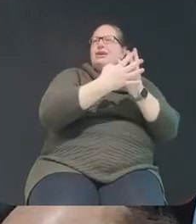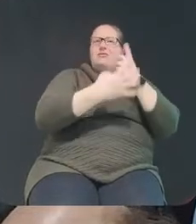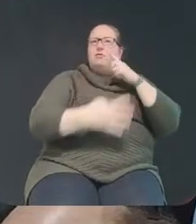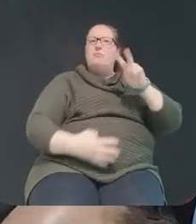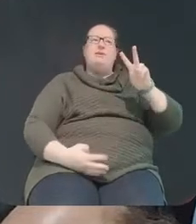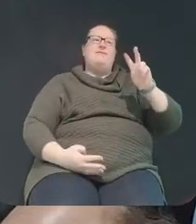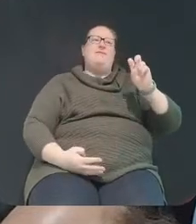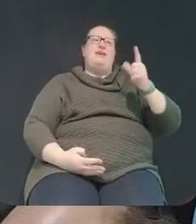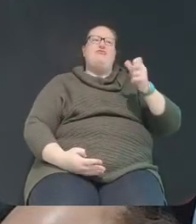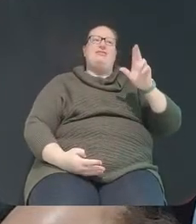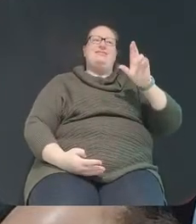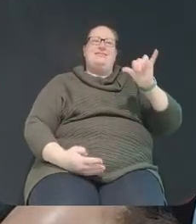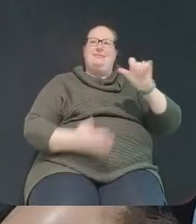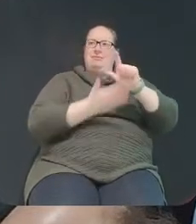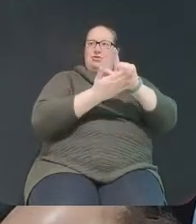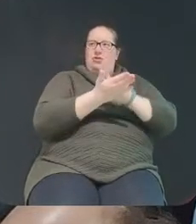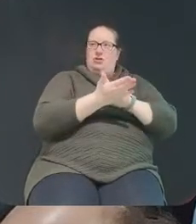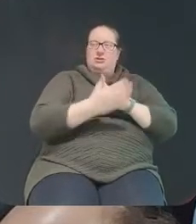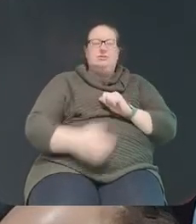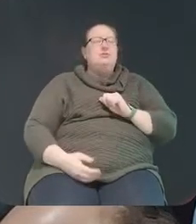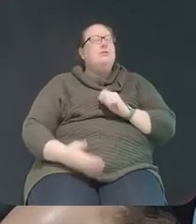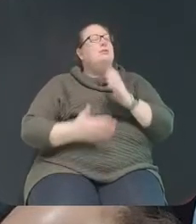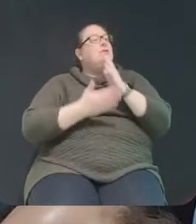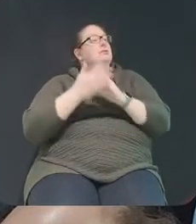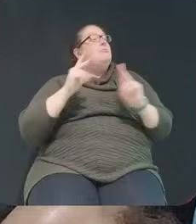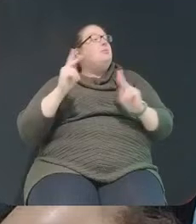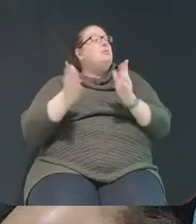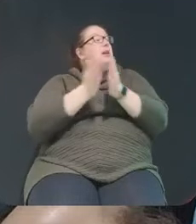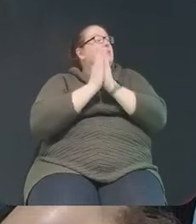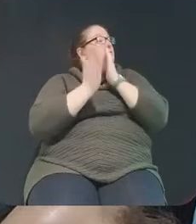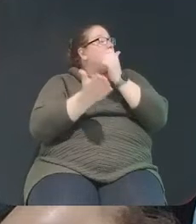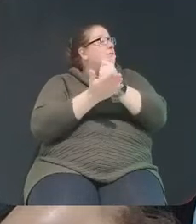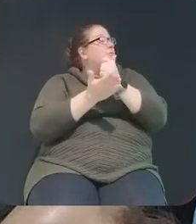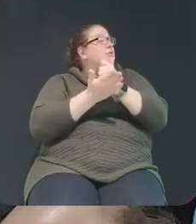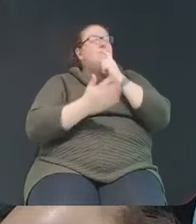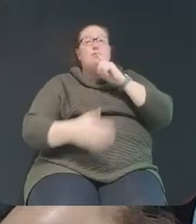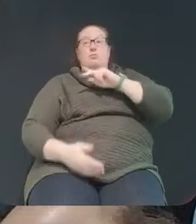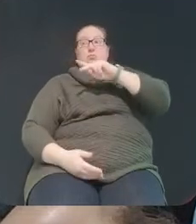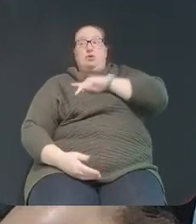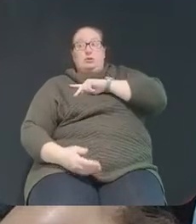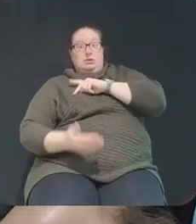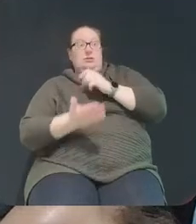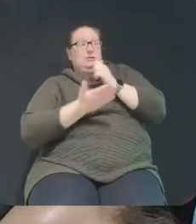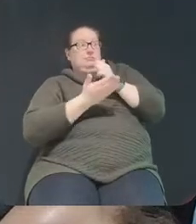Some letters asked for the city's support with personal efforts to provide assistance to those in need.